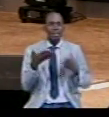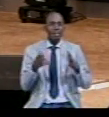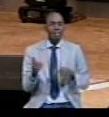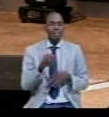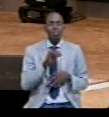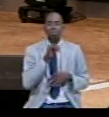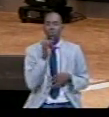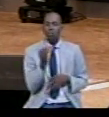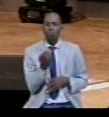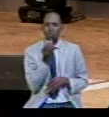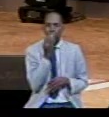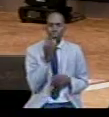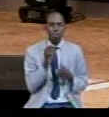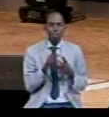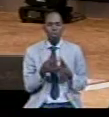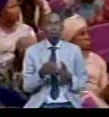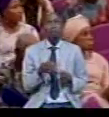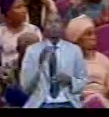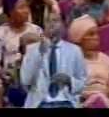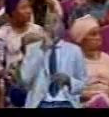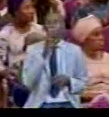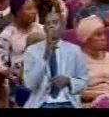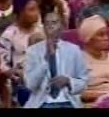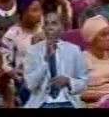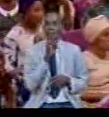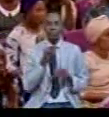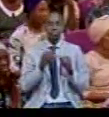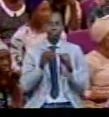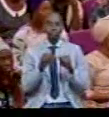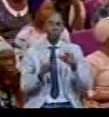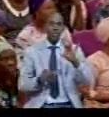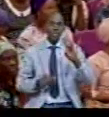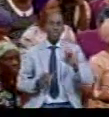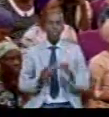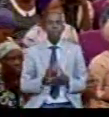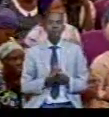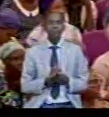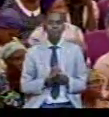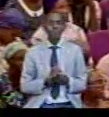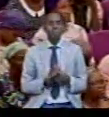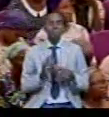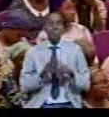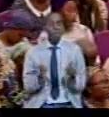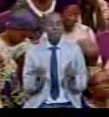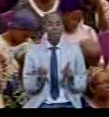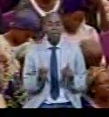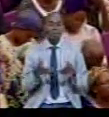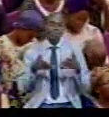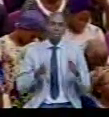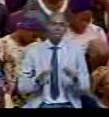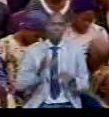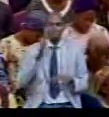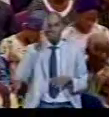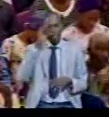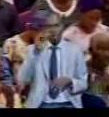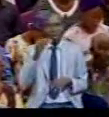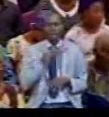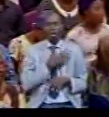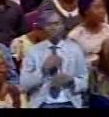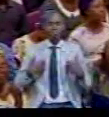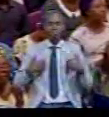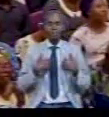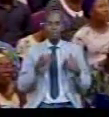nor drink water. Look at verse 8. In verse 8 it says, but let man